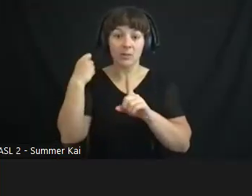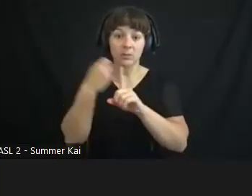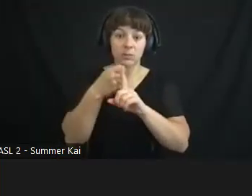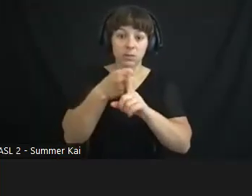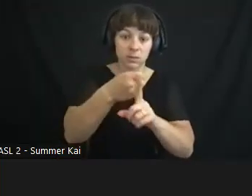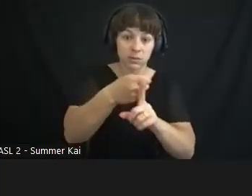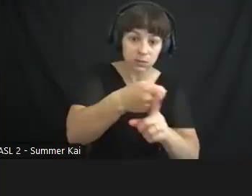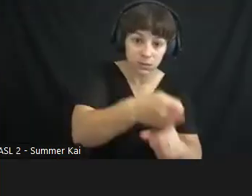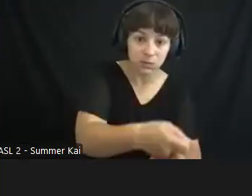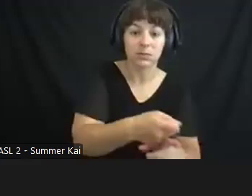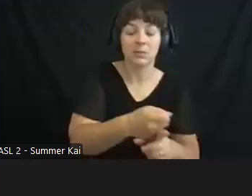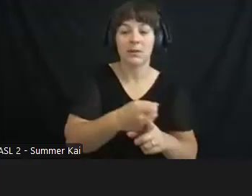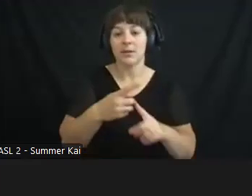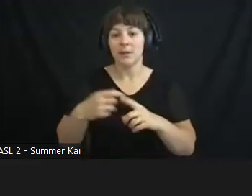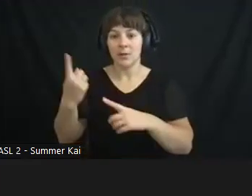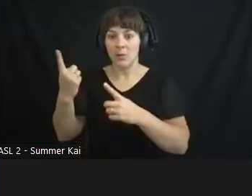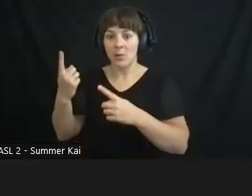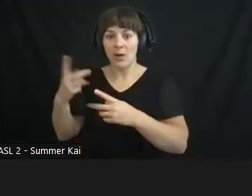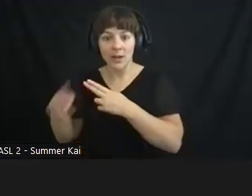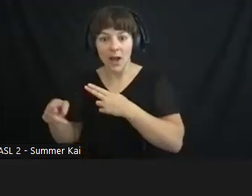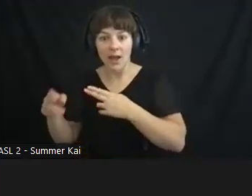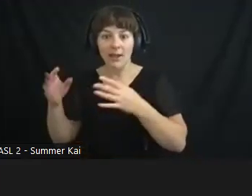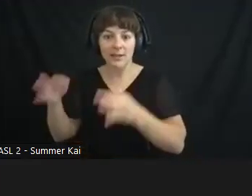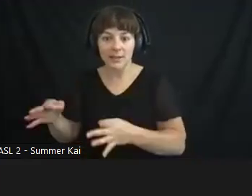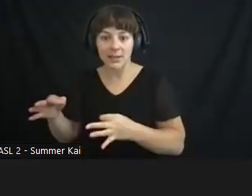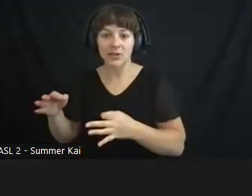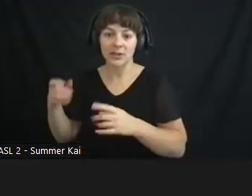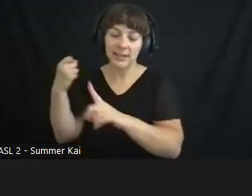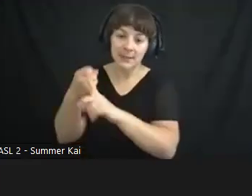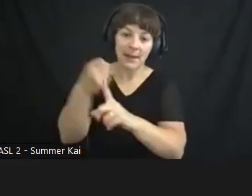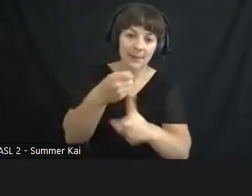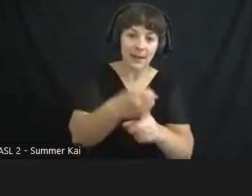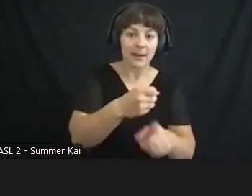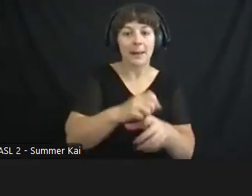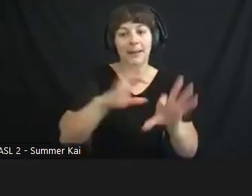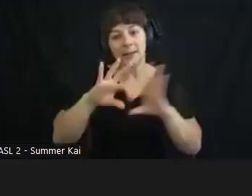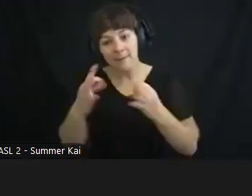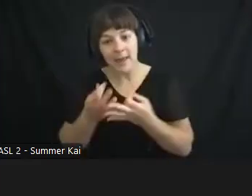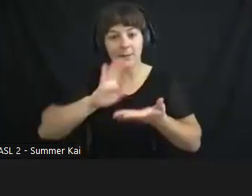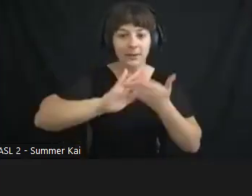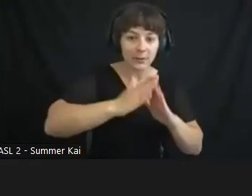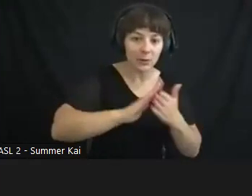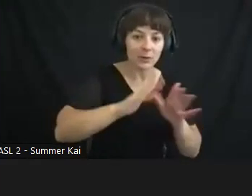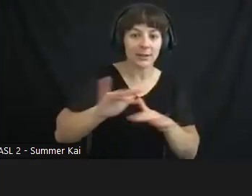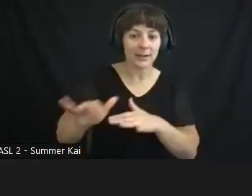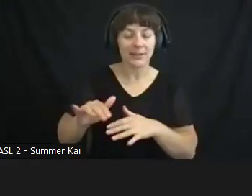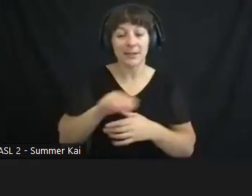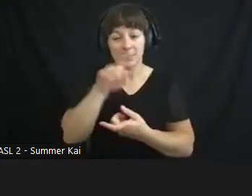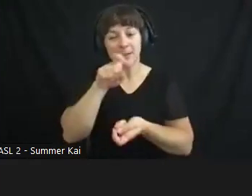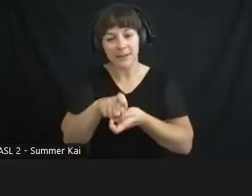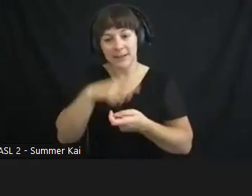many of these cuts and decisions and how they're impacting families in our communities, especially immigrant